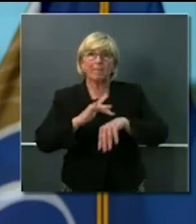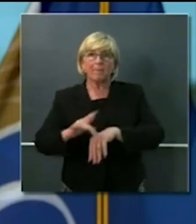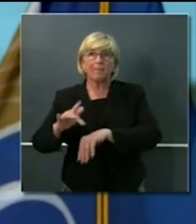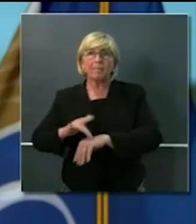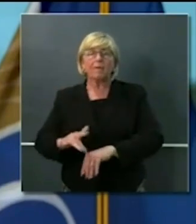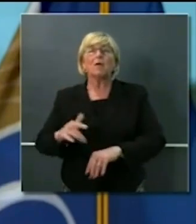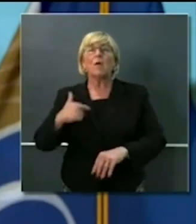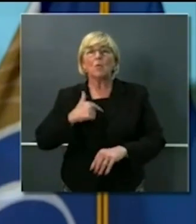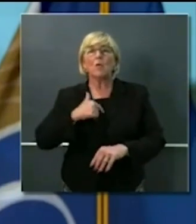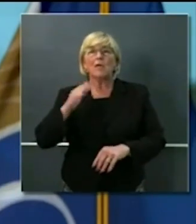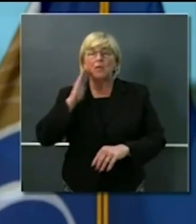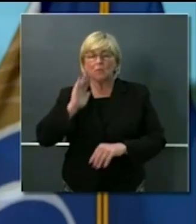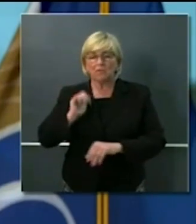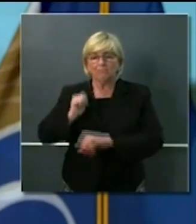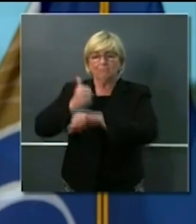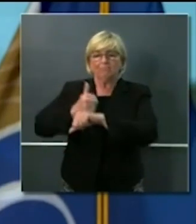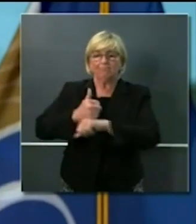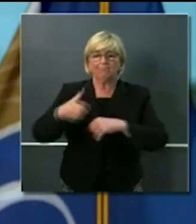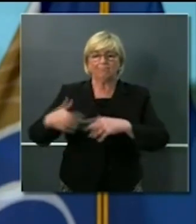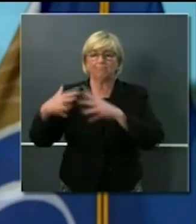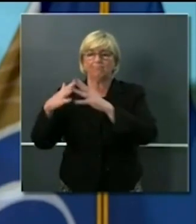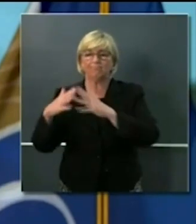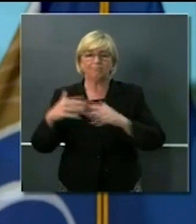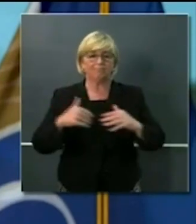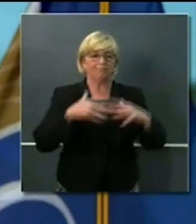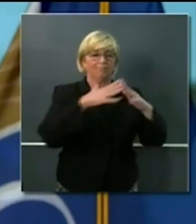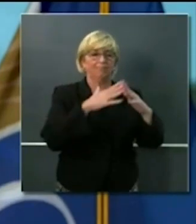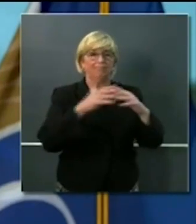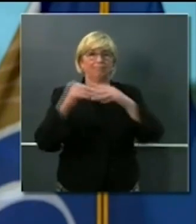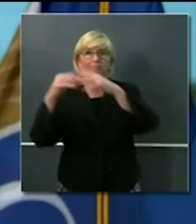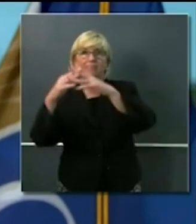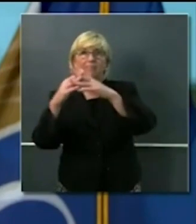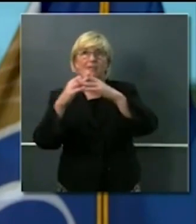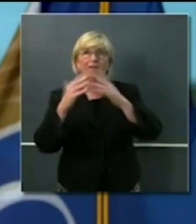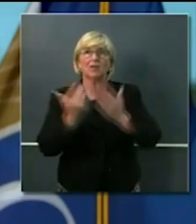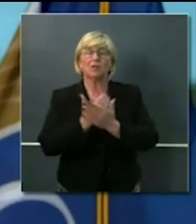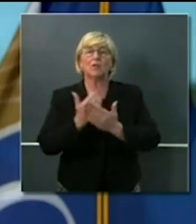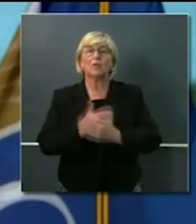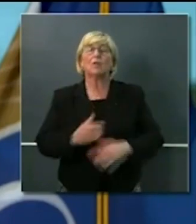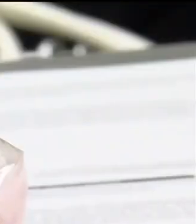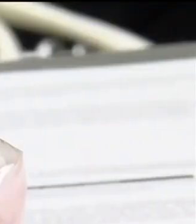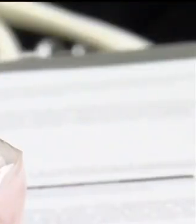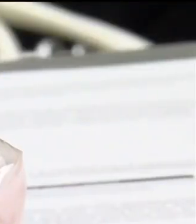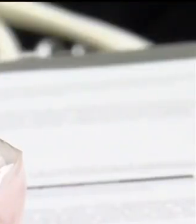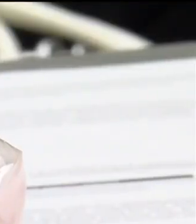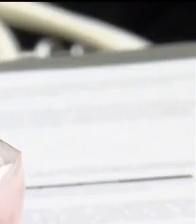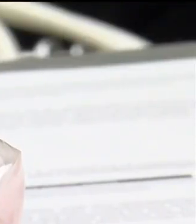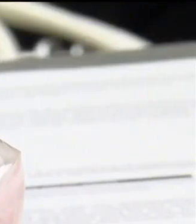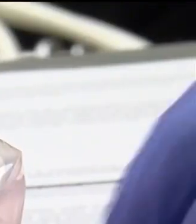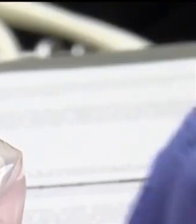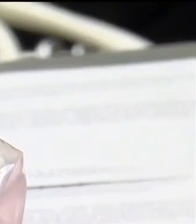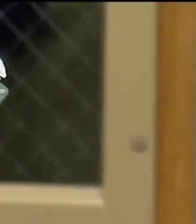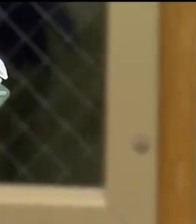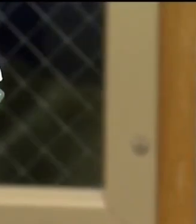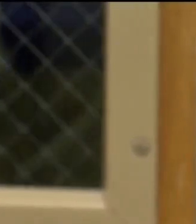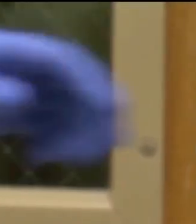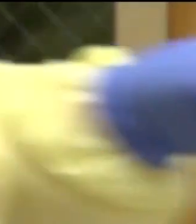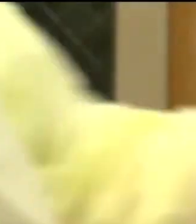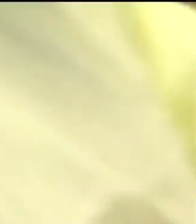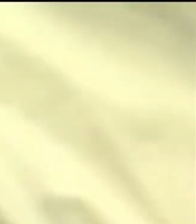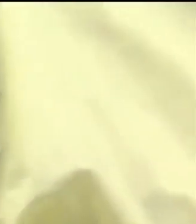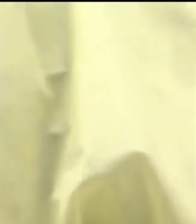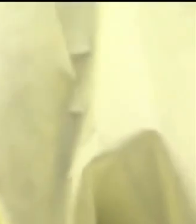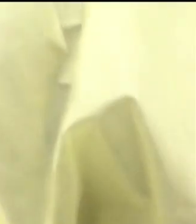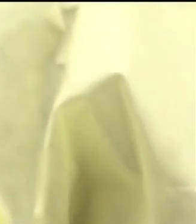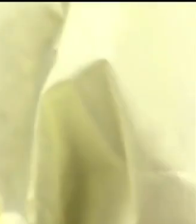plug these programs into these sites. Newsom says California is testing 16,000 people a